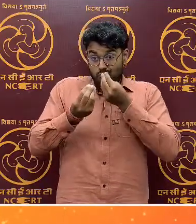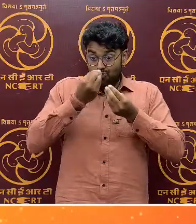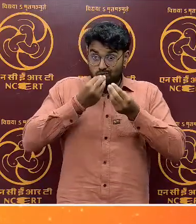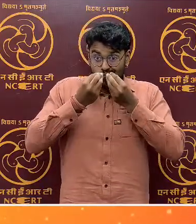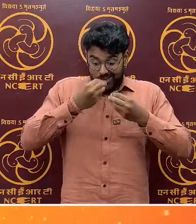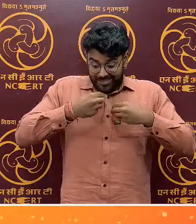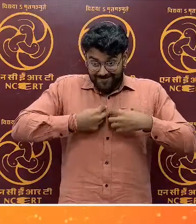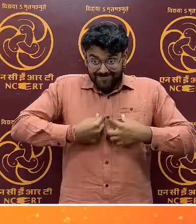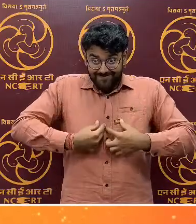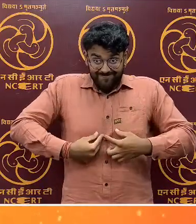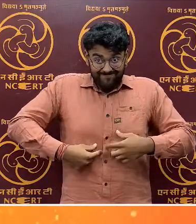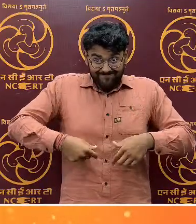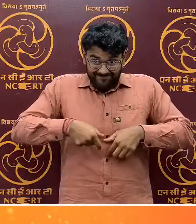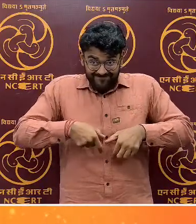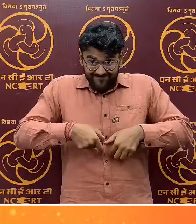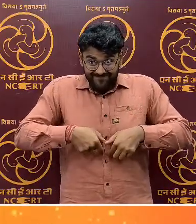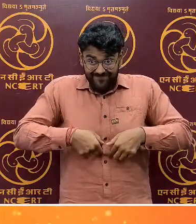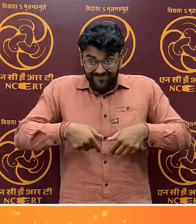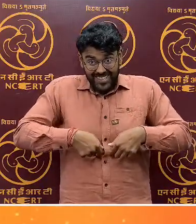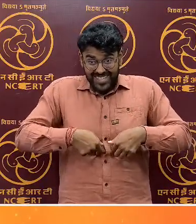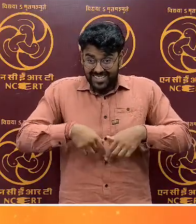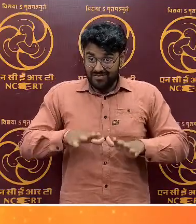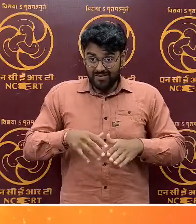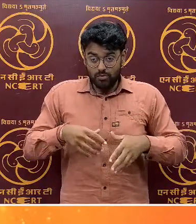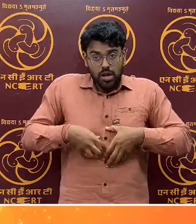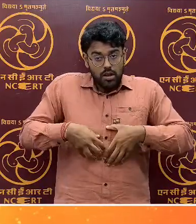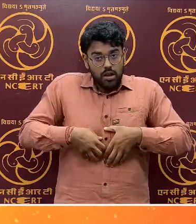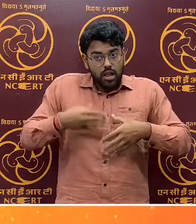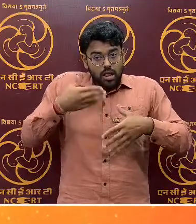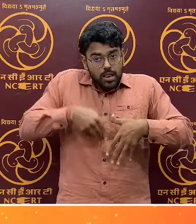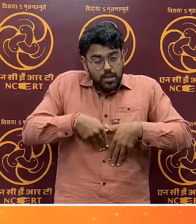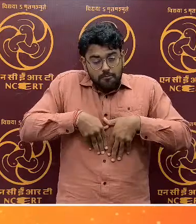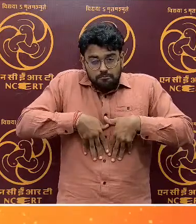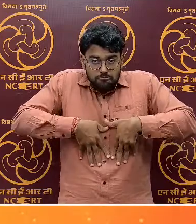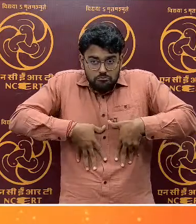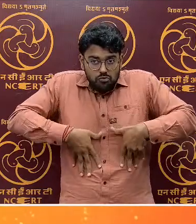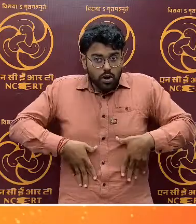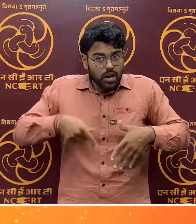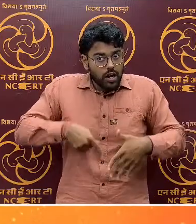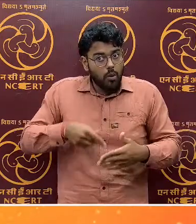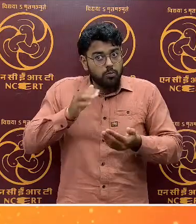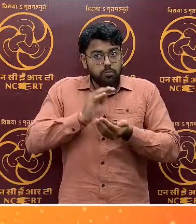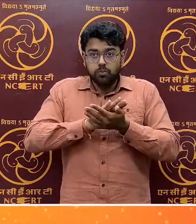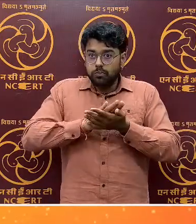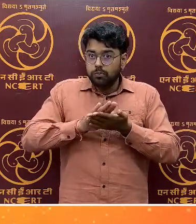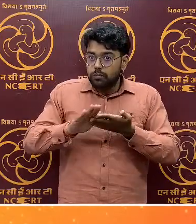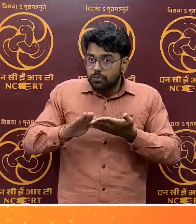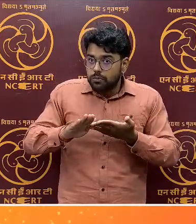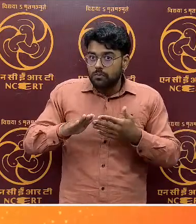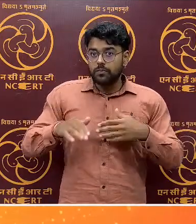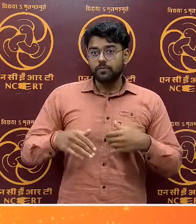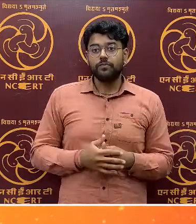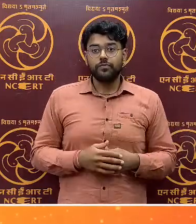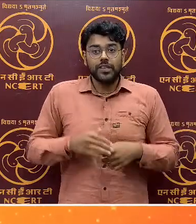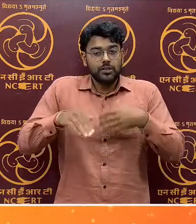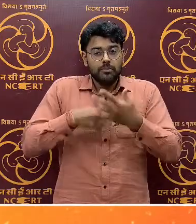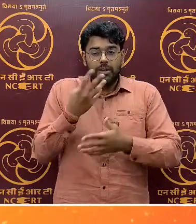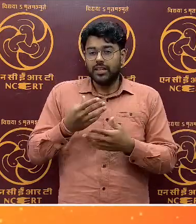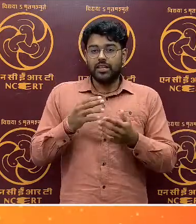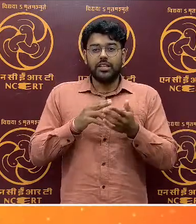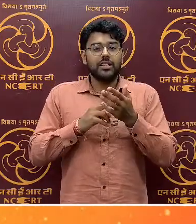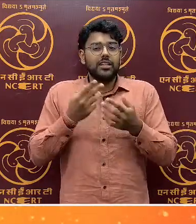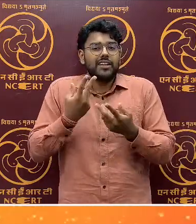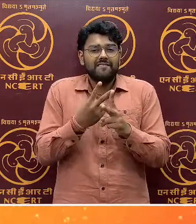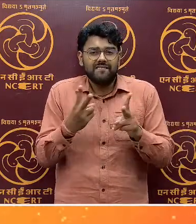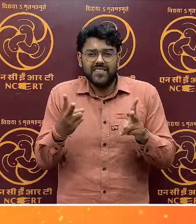our food, it goes to the digestive system, there the food gets digested and the nutrients